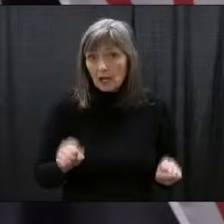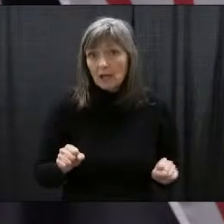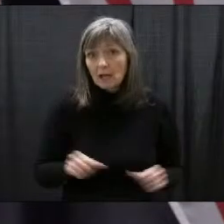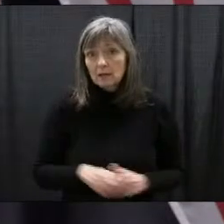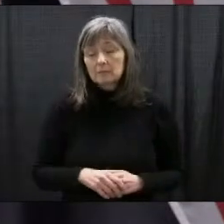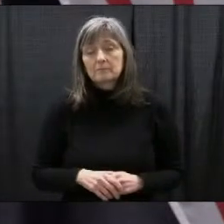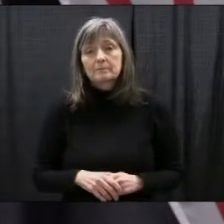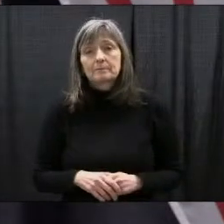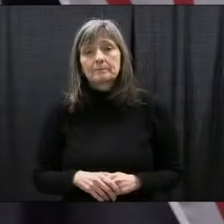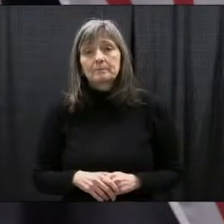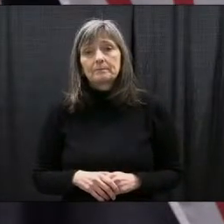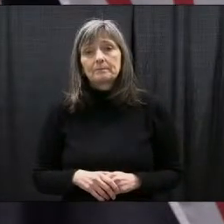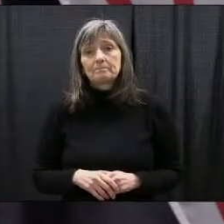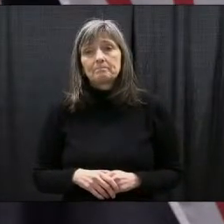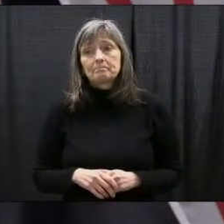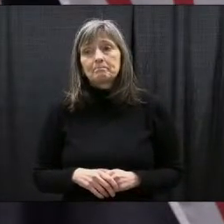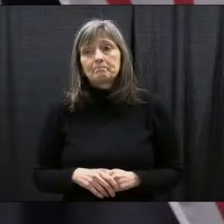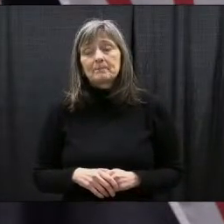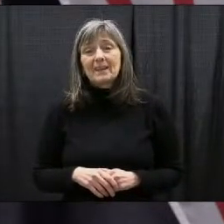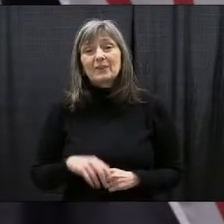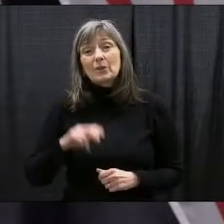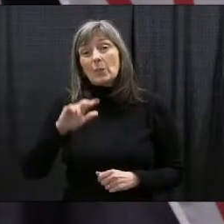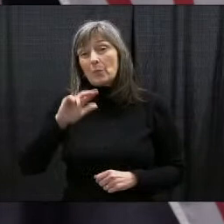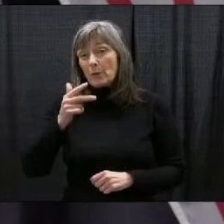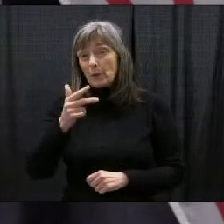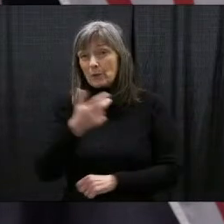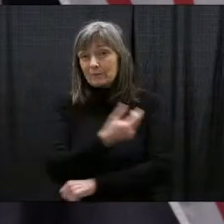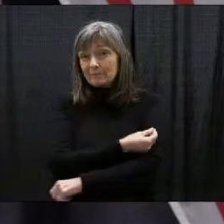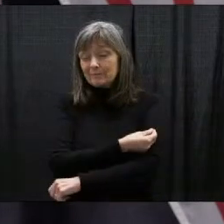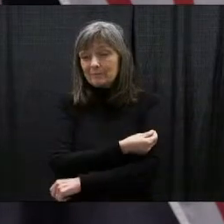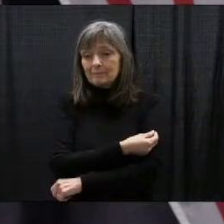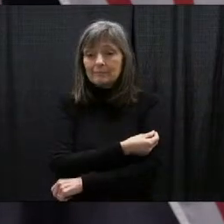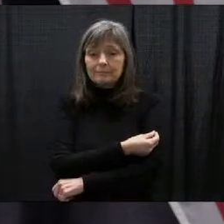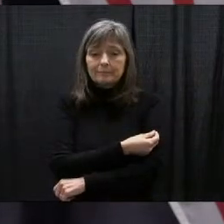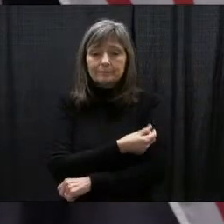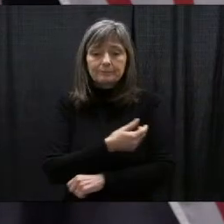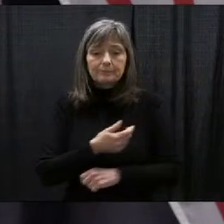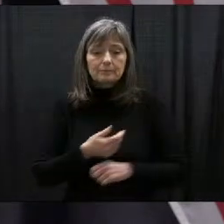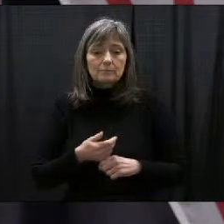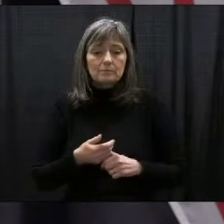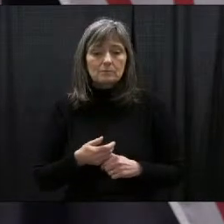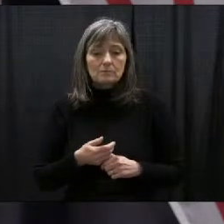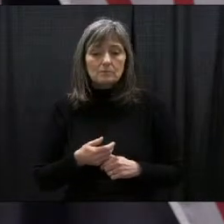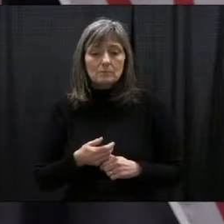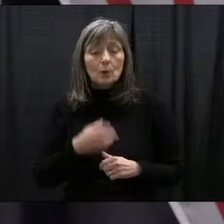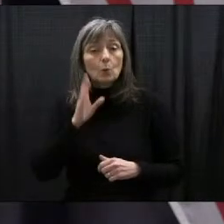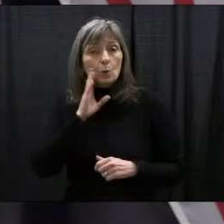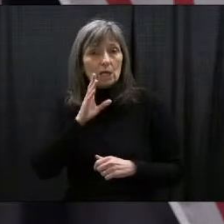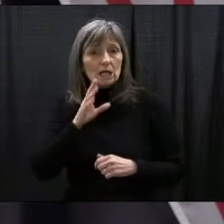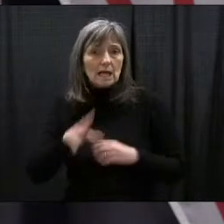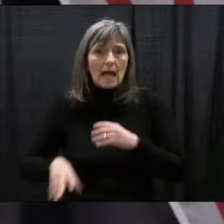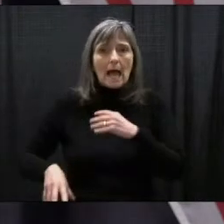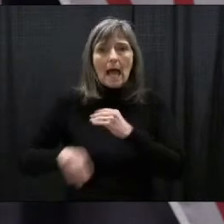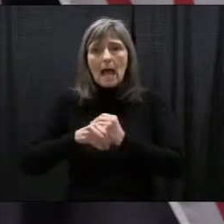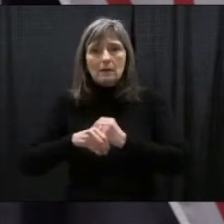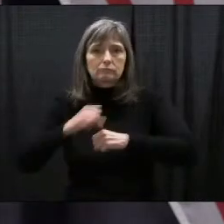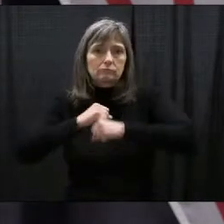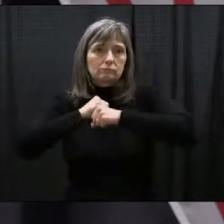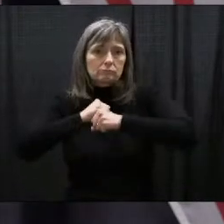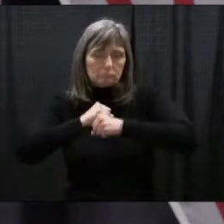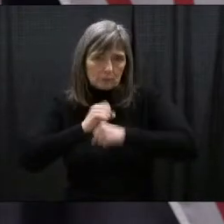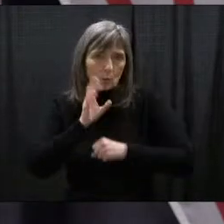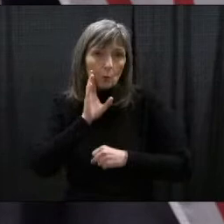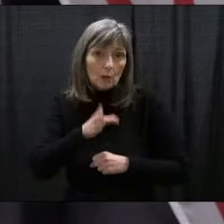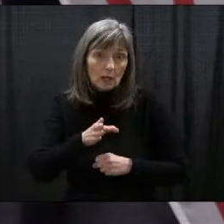the vaccine at that point. The booster will improve your response